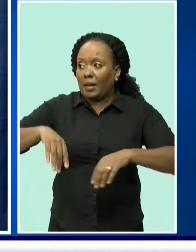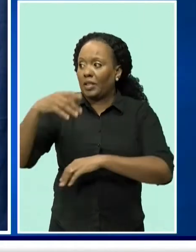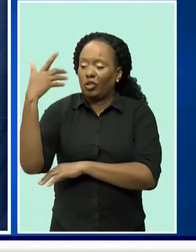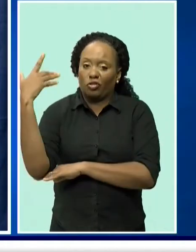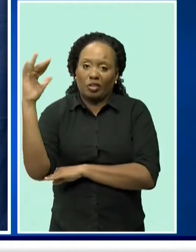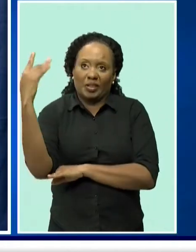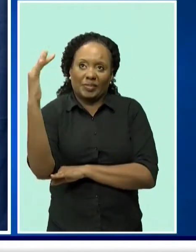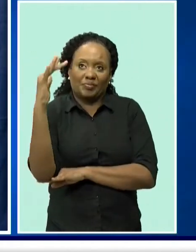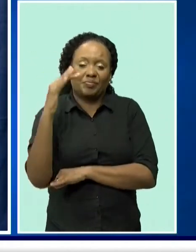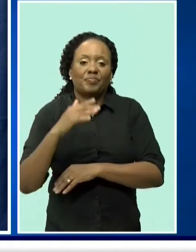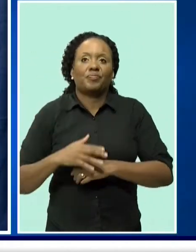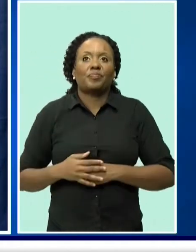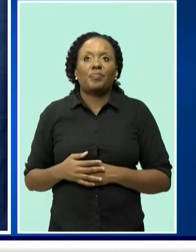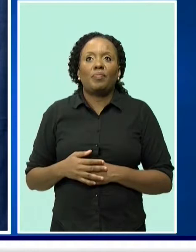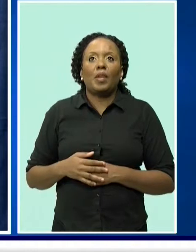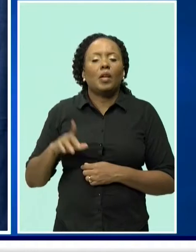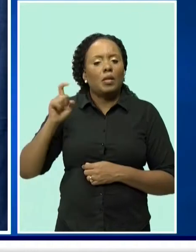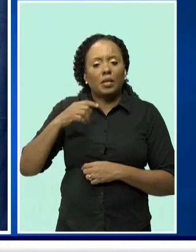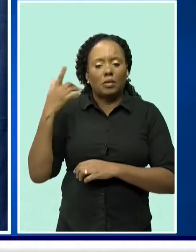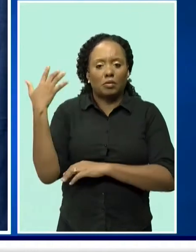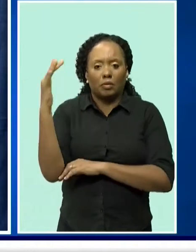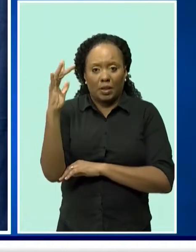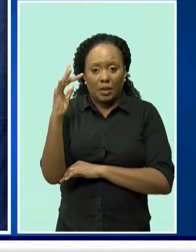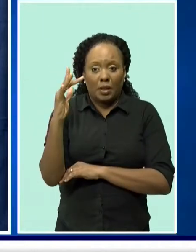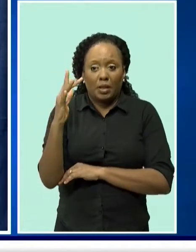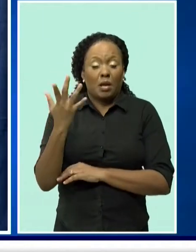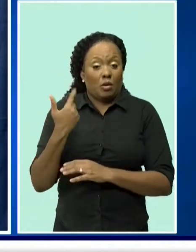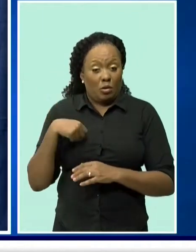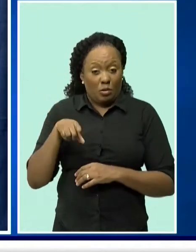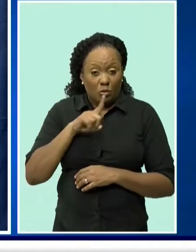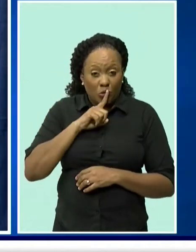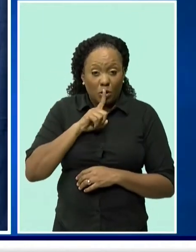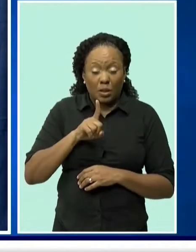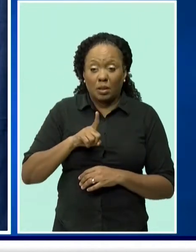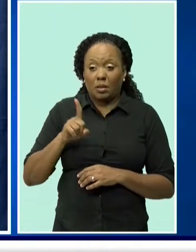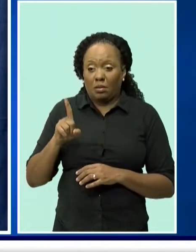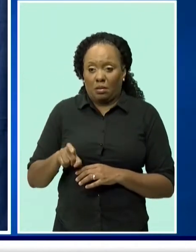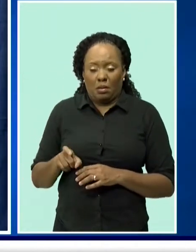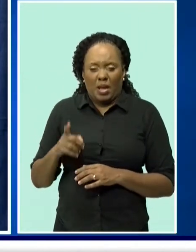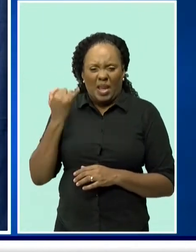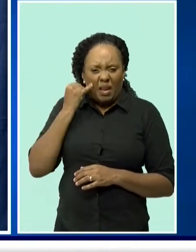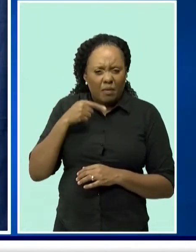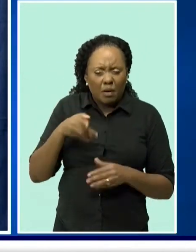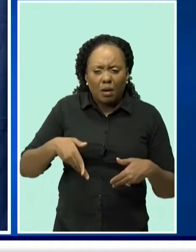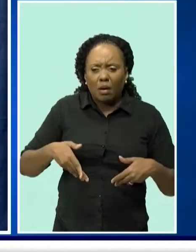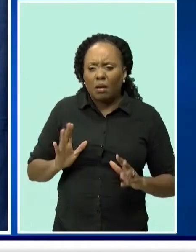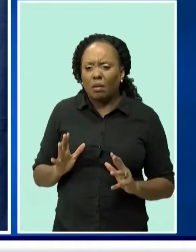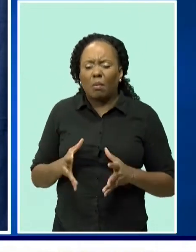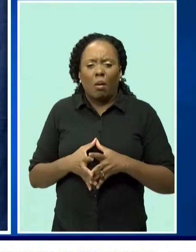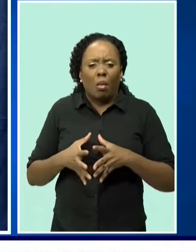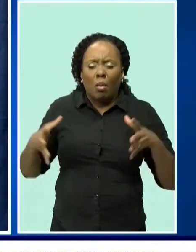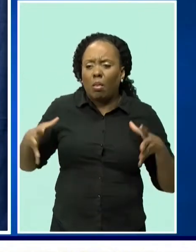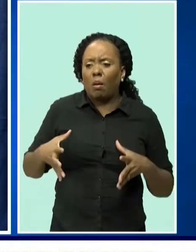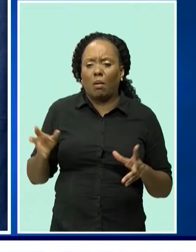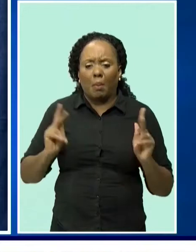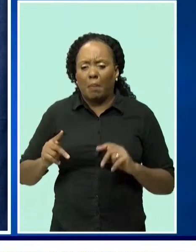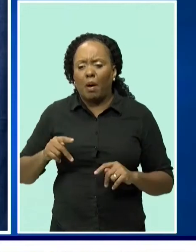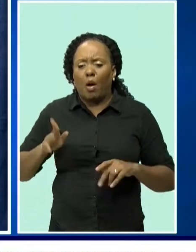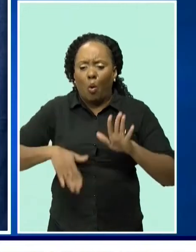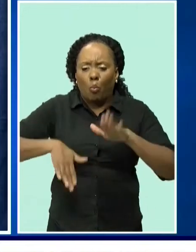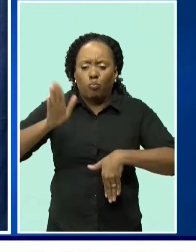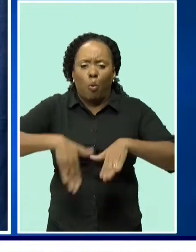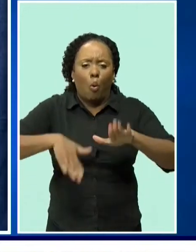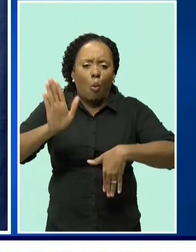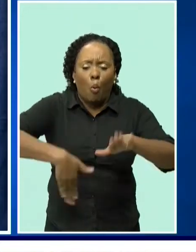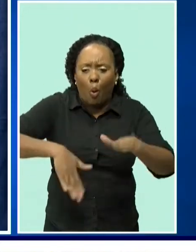and walking away defeats the purpose. Plus, allowing heavy human traffic and equipment around said young trees